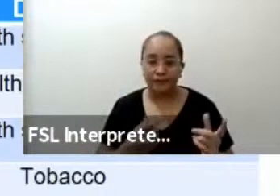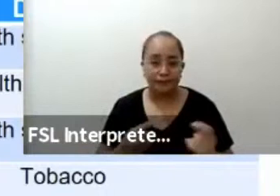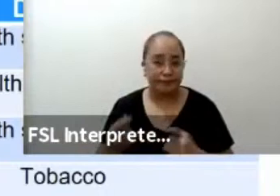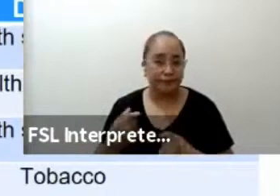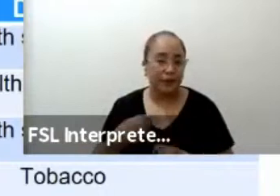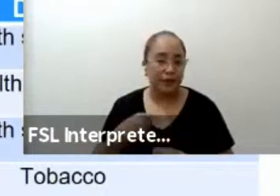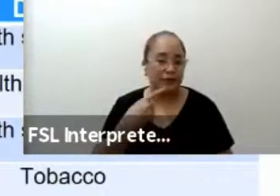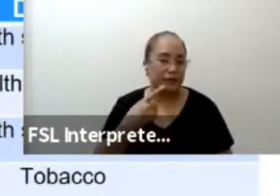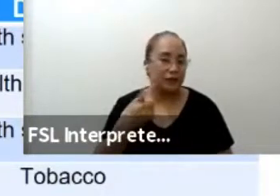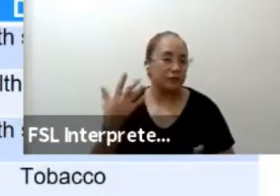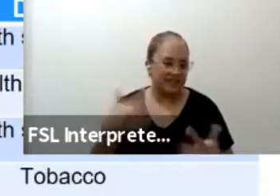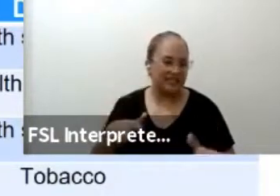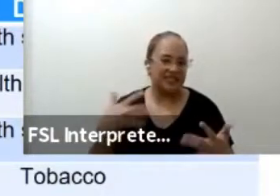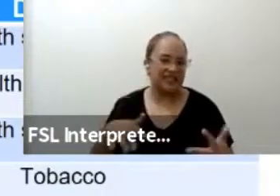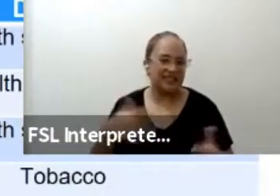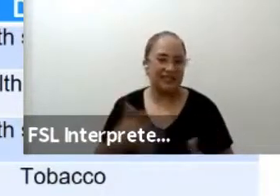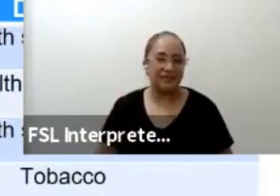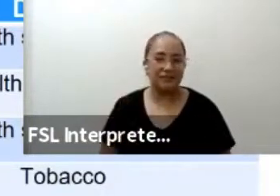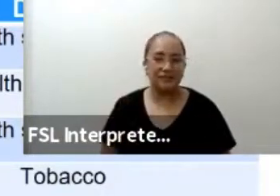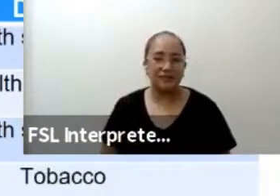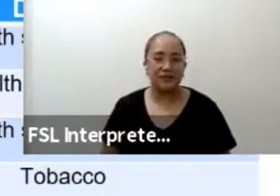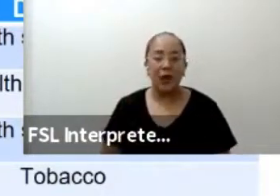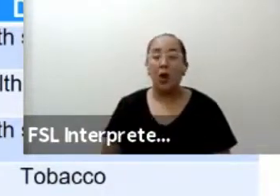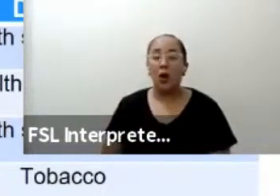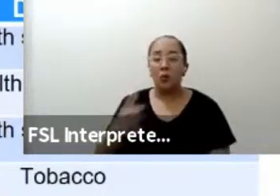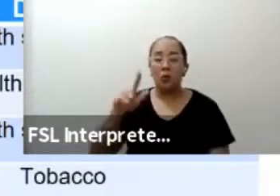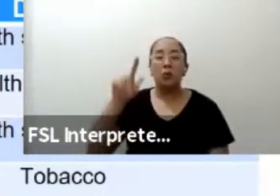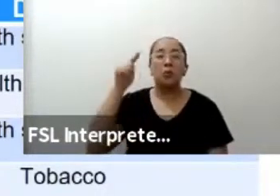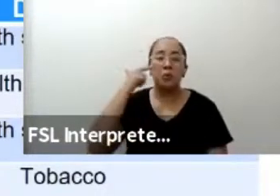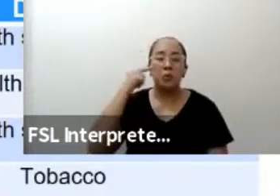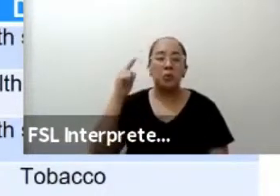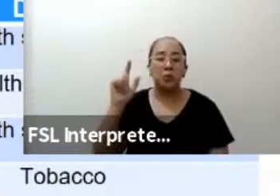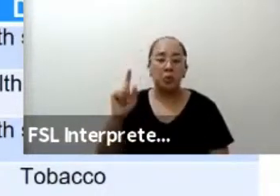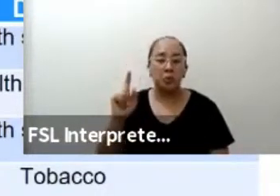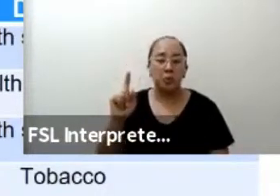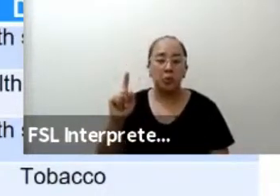to say, sige, covered na lang Pilipino.